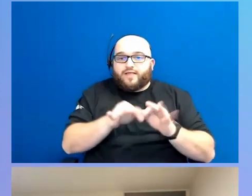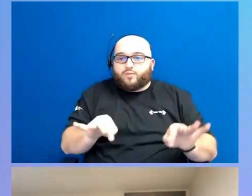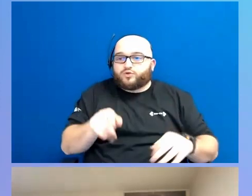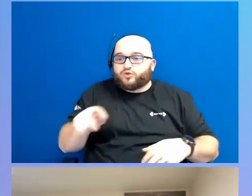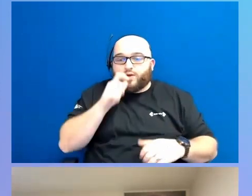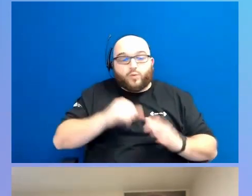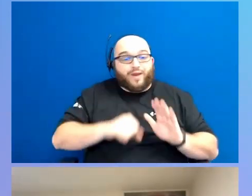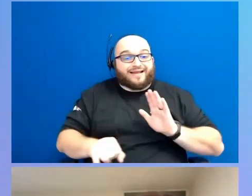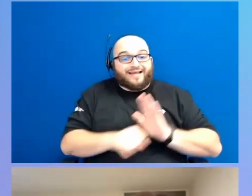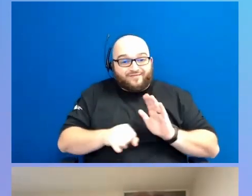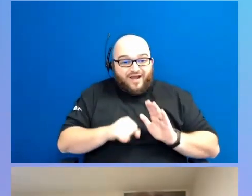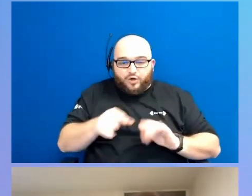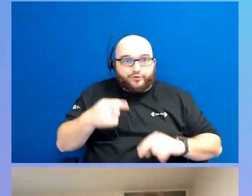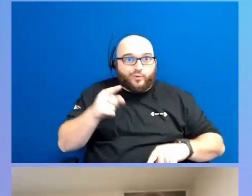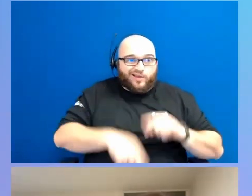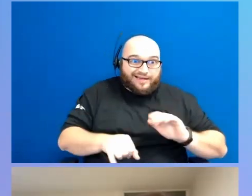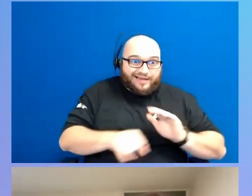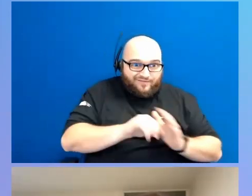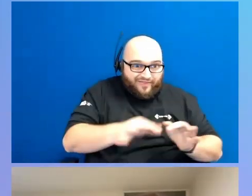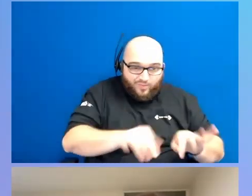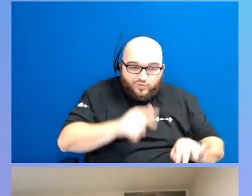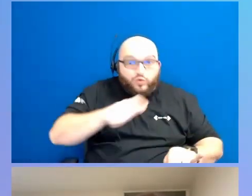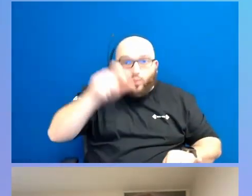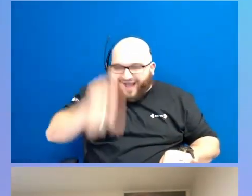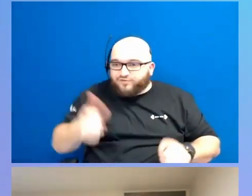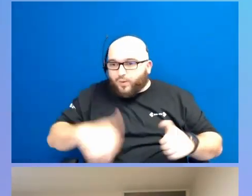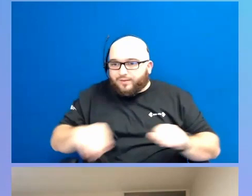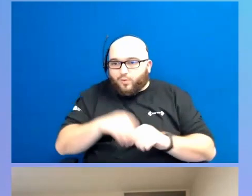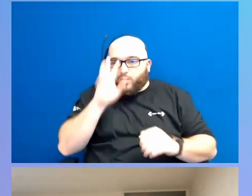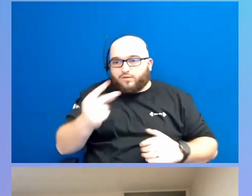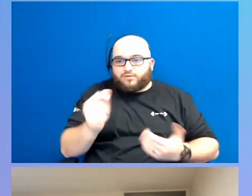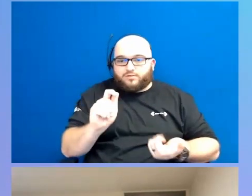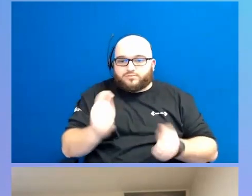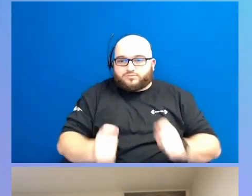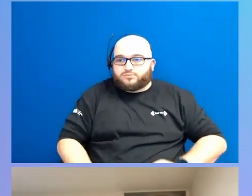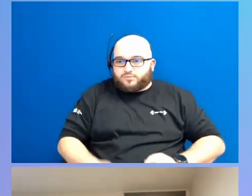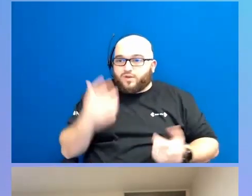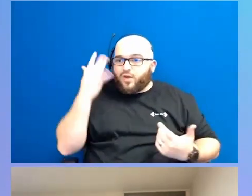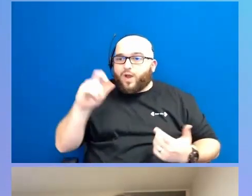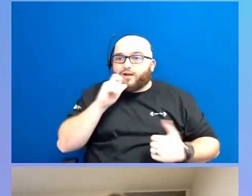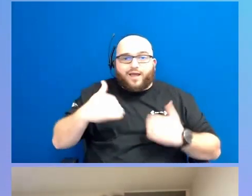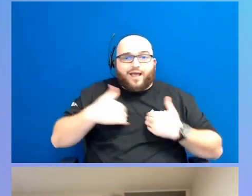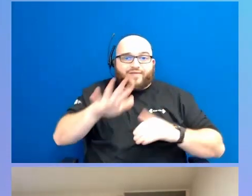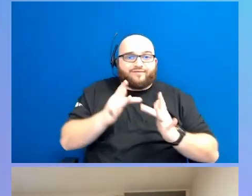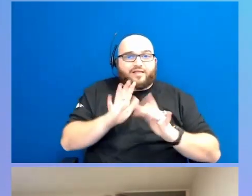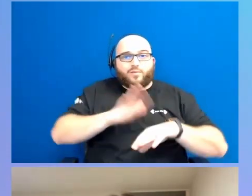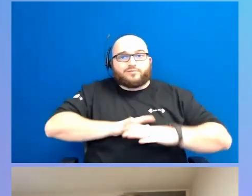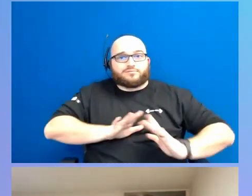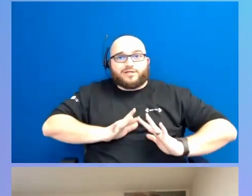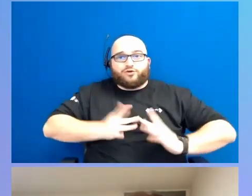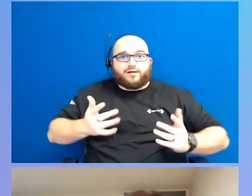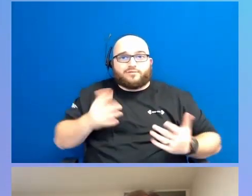or rather, you can't even identify the language there. Why don't we have that on the web? It seems like a thing we could have.